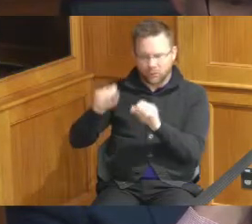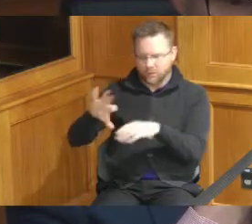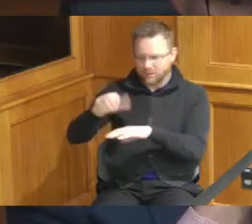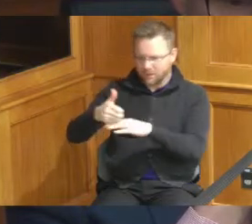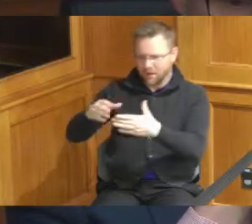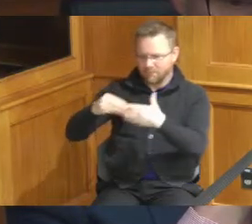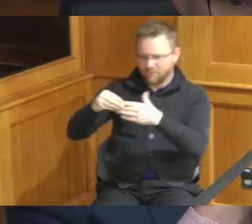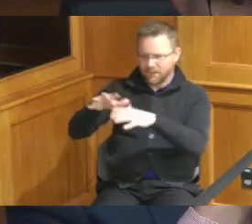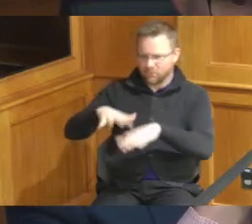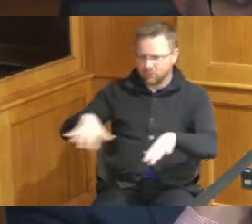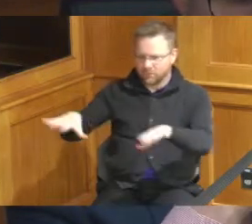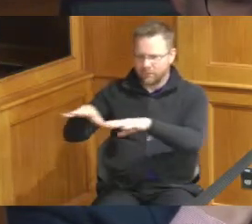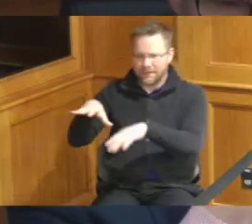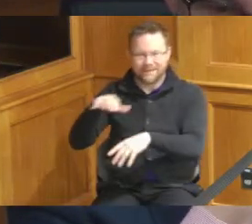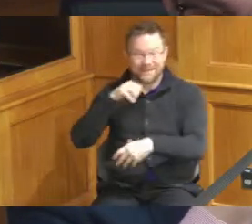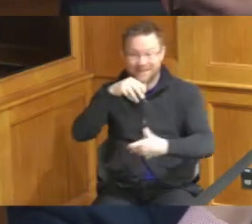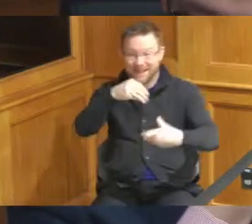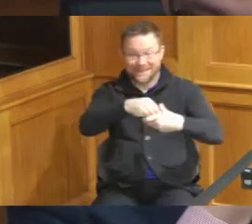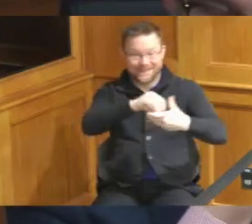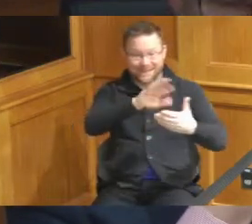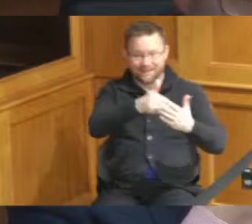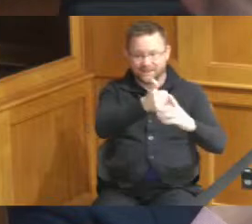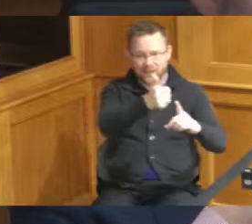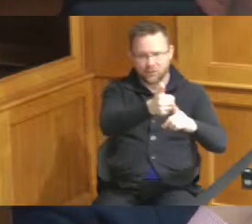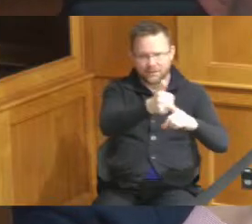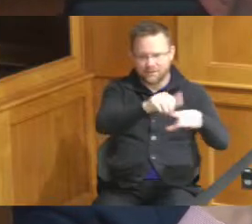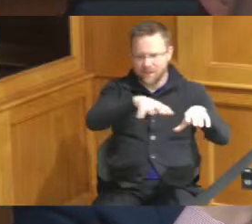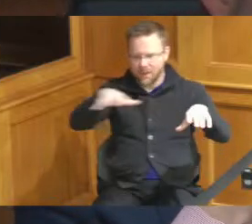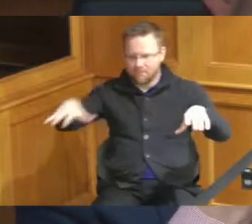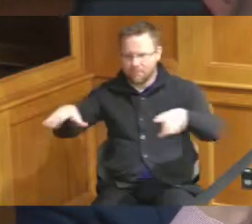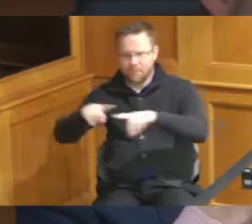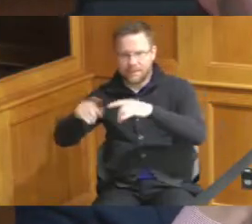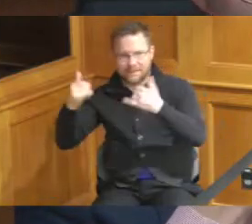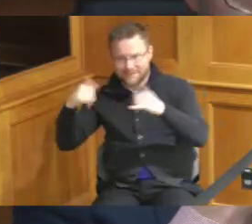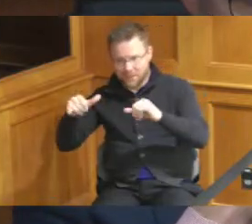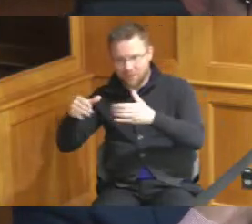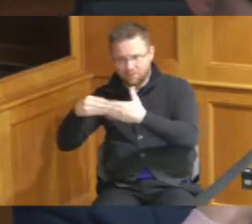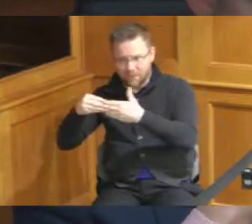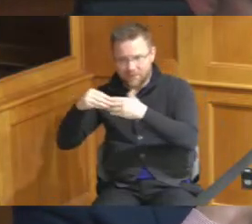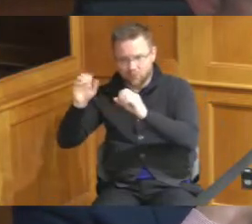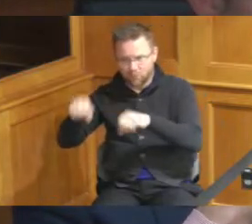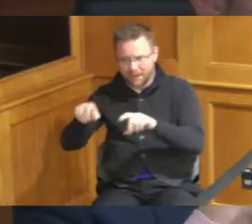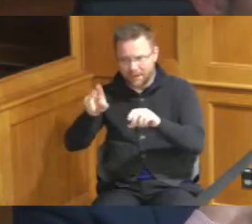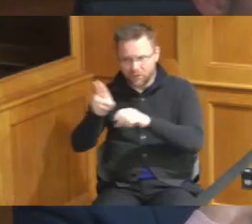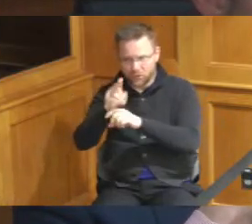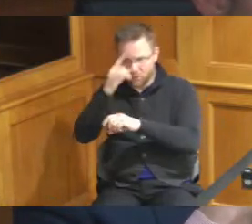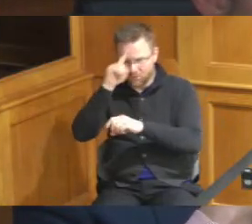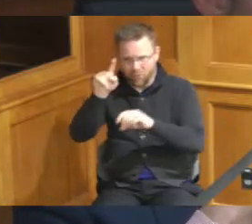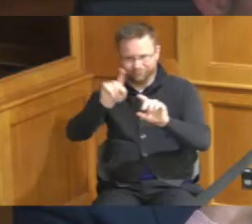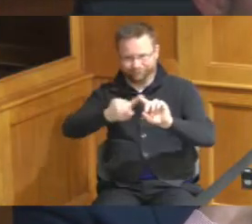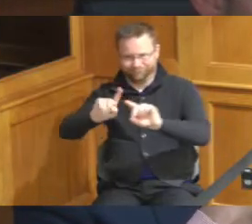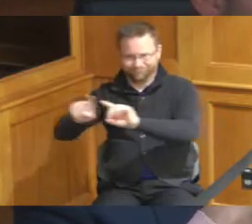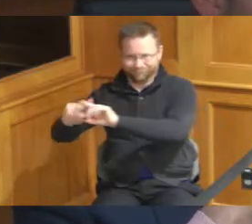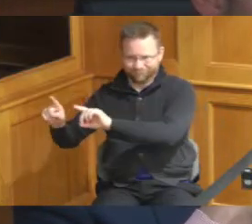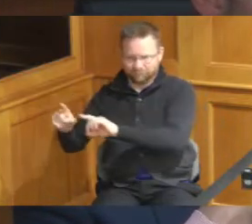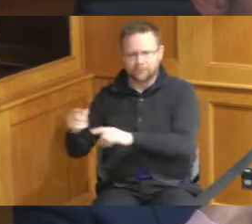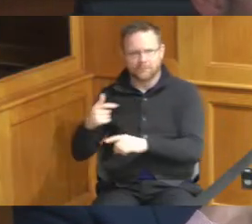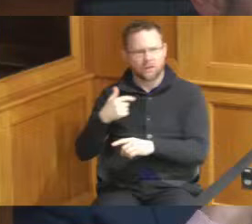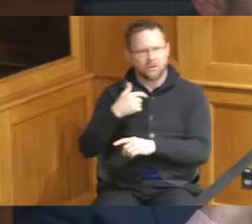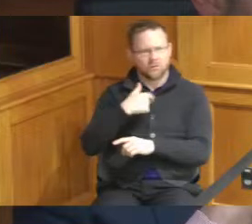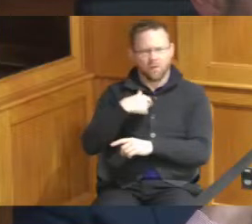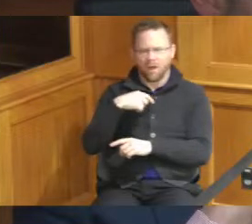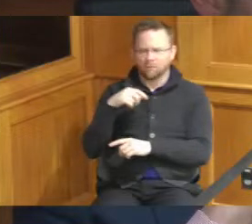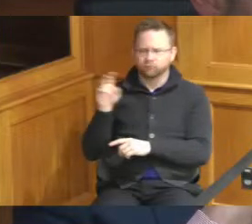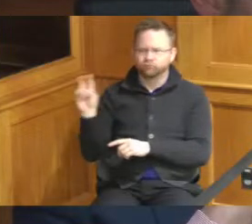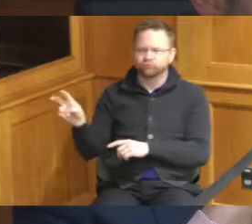space. It's not inside the convention center, but that's not to say it's not programmable space. And as you know, I've traveled to a